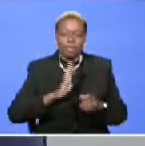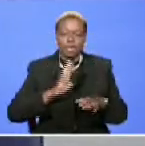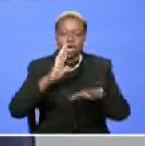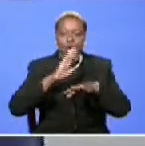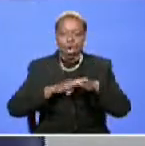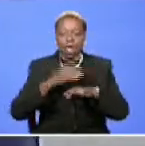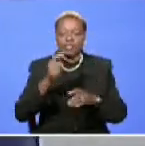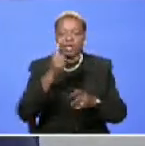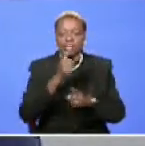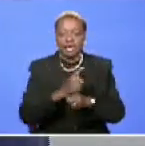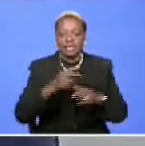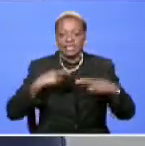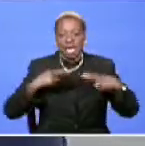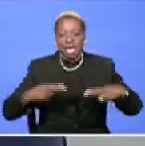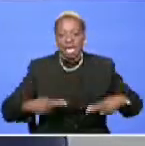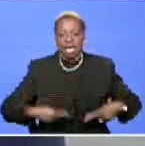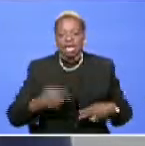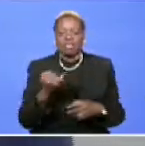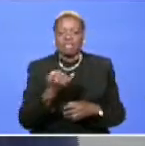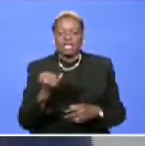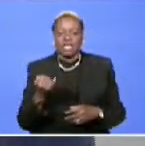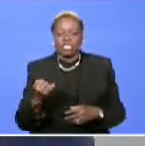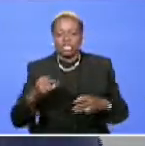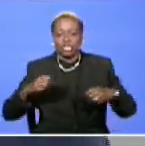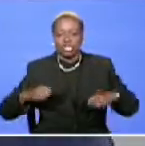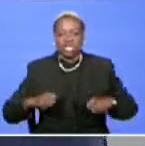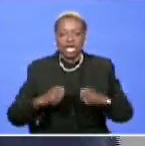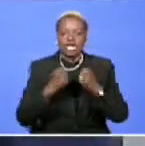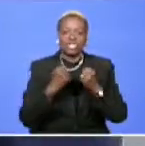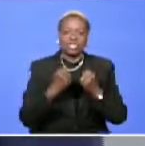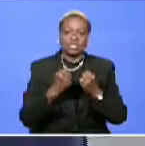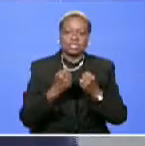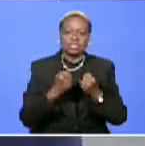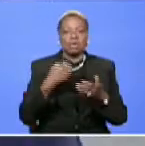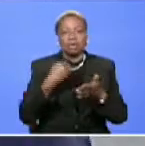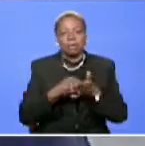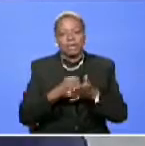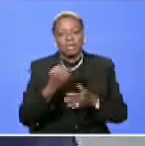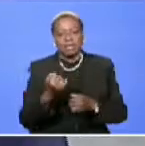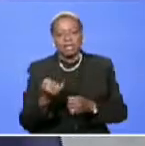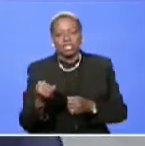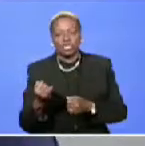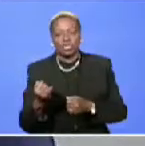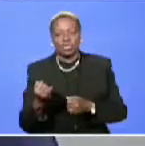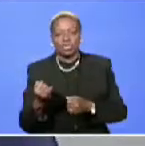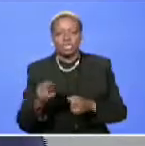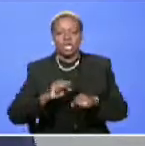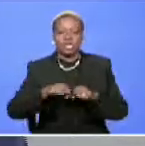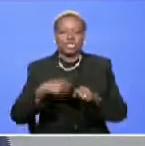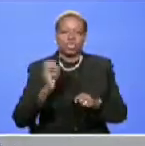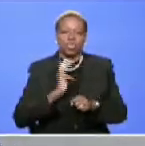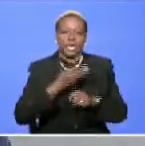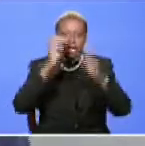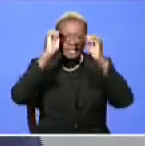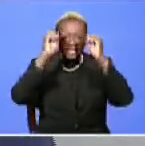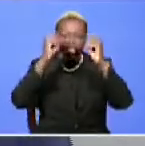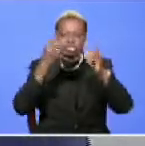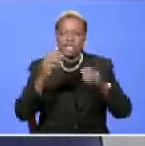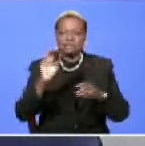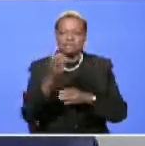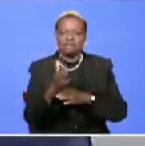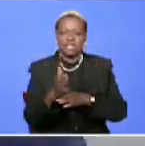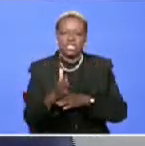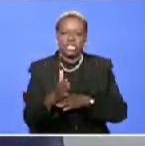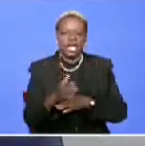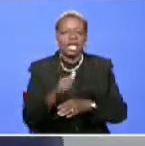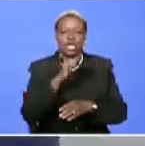rights, health issues that we have challenges with, money issues, just so that we teach them to fish rather than